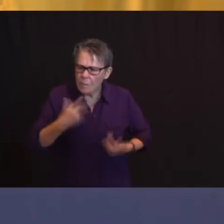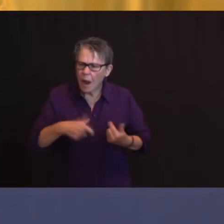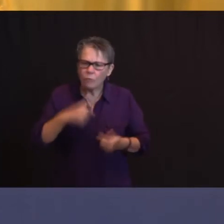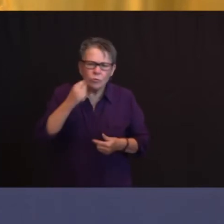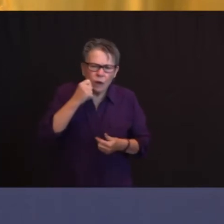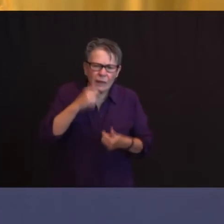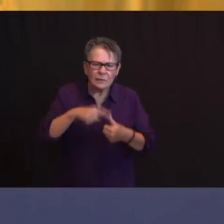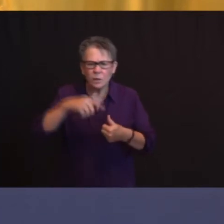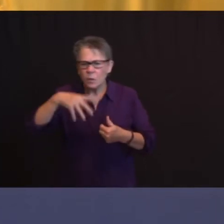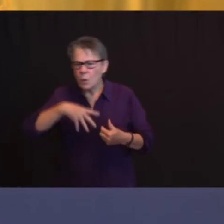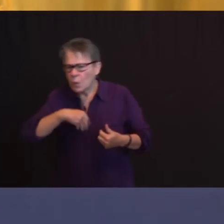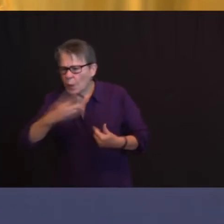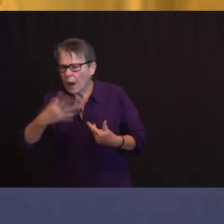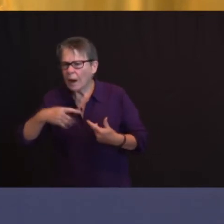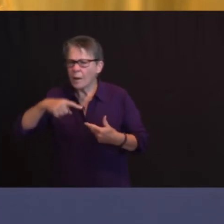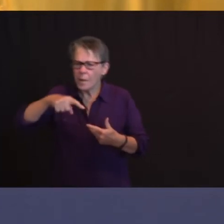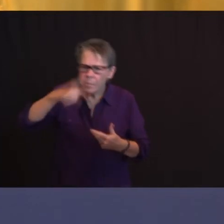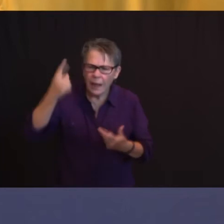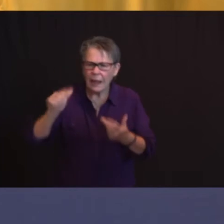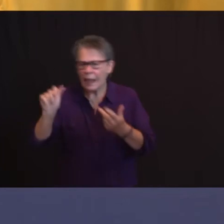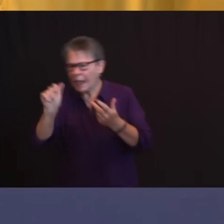who are sick, but